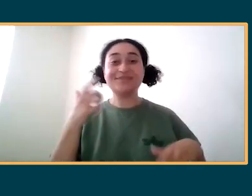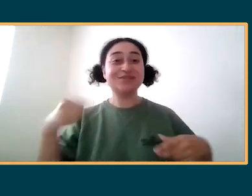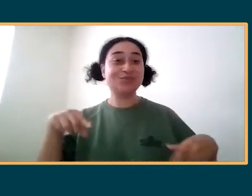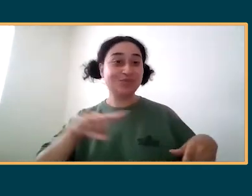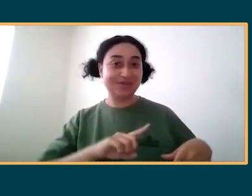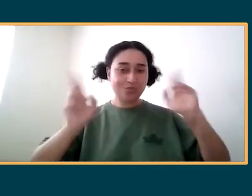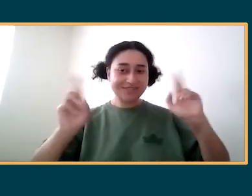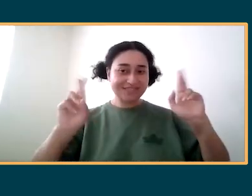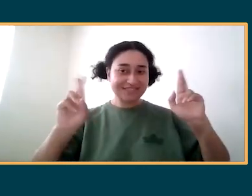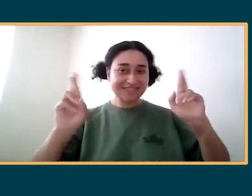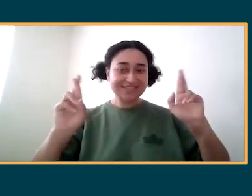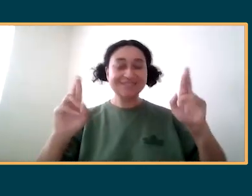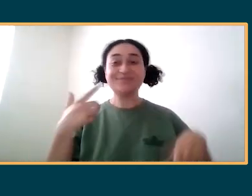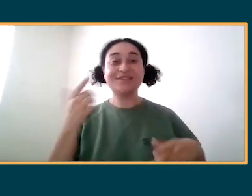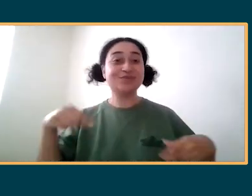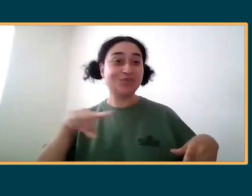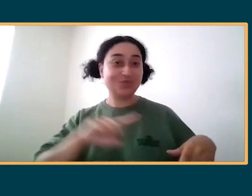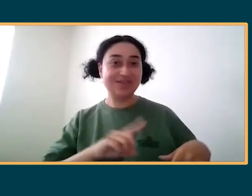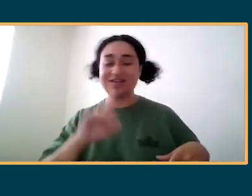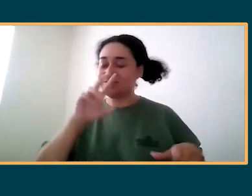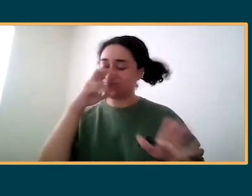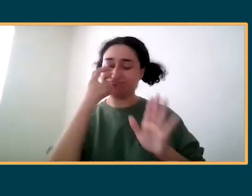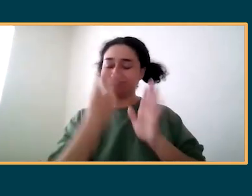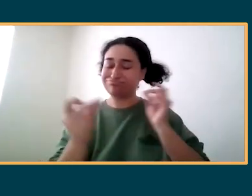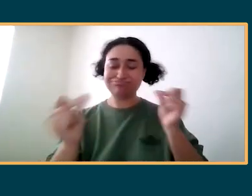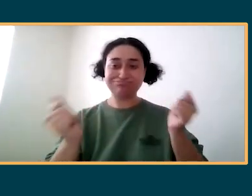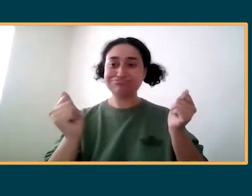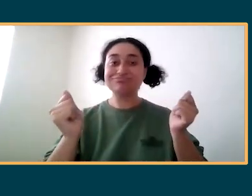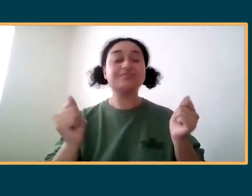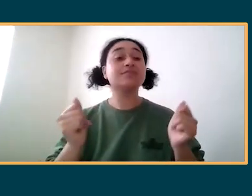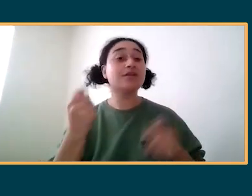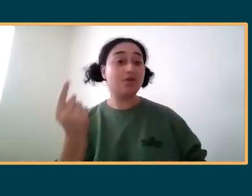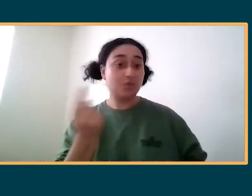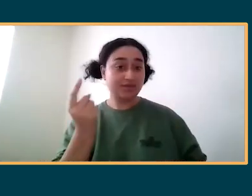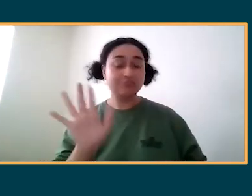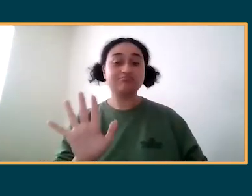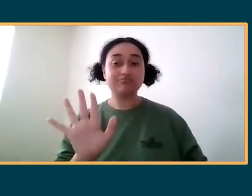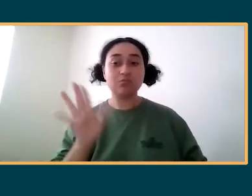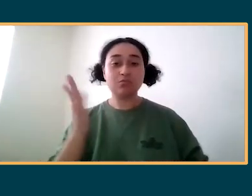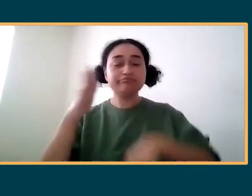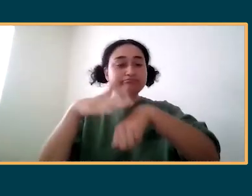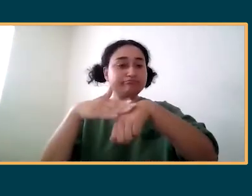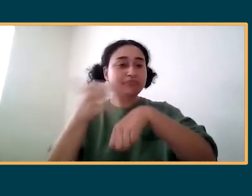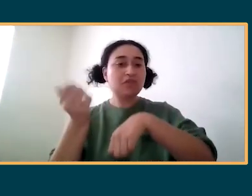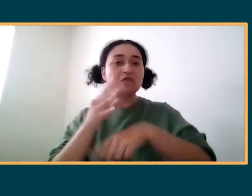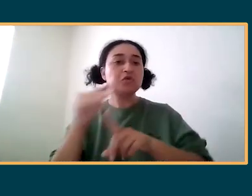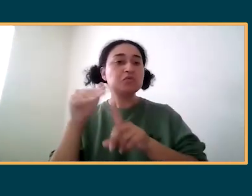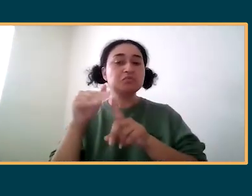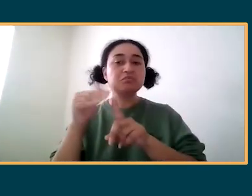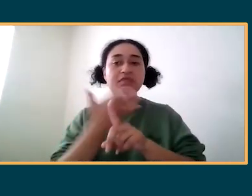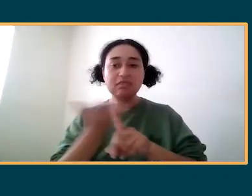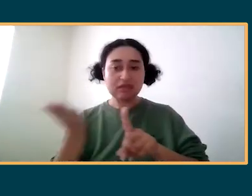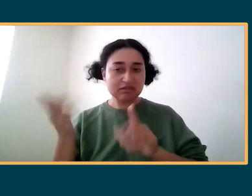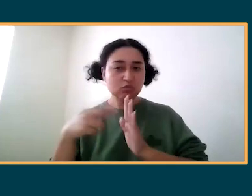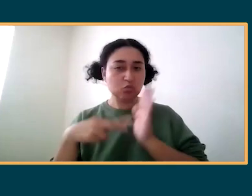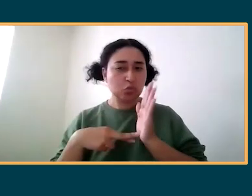comfortable, because we are going to get right into it. As always, though, we want to remind you of a couple of housekeeping